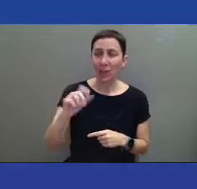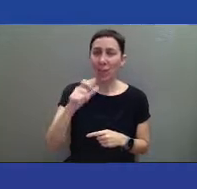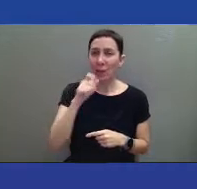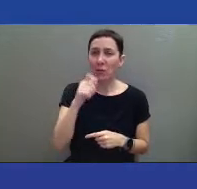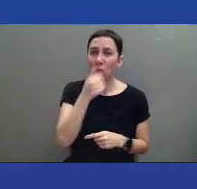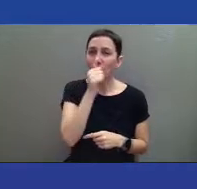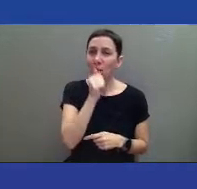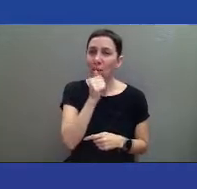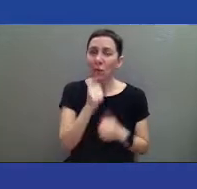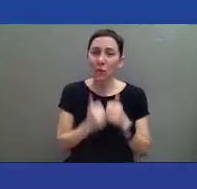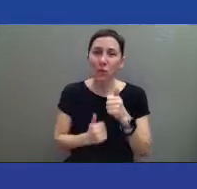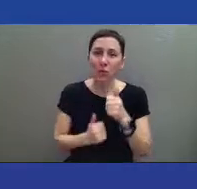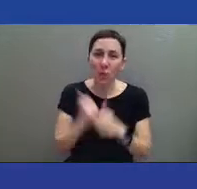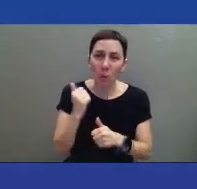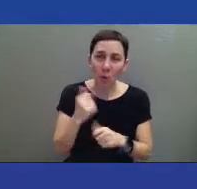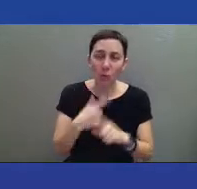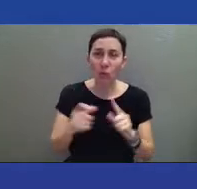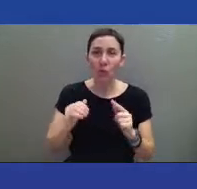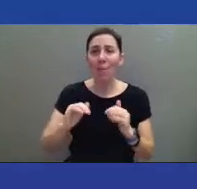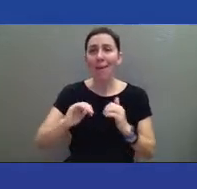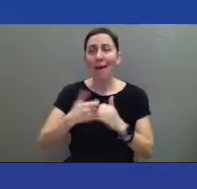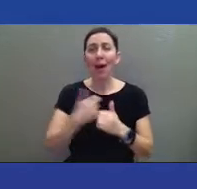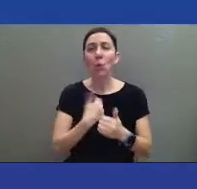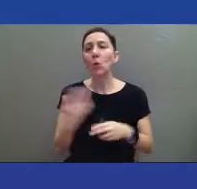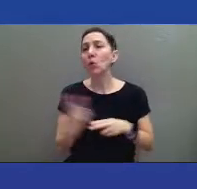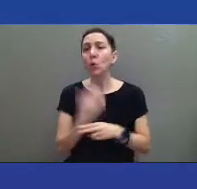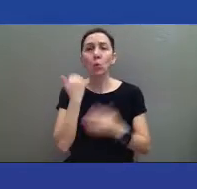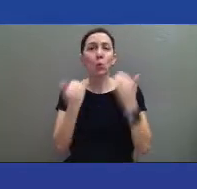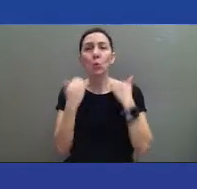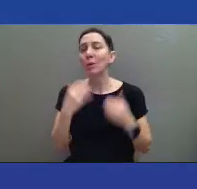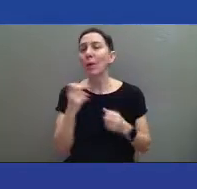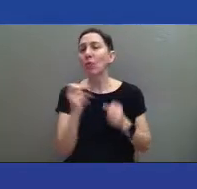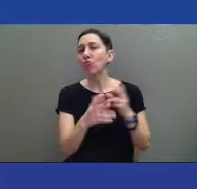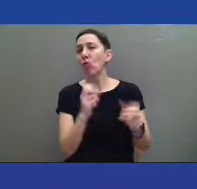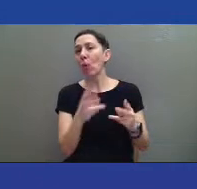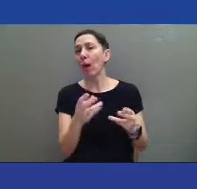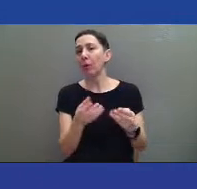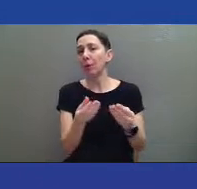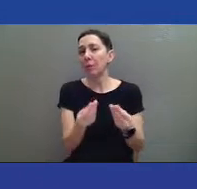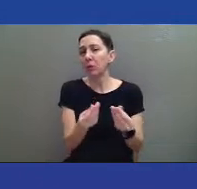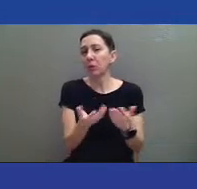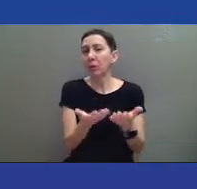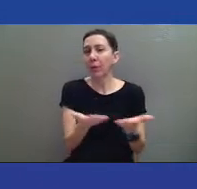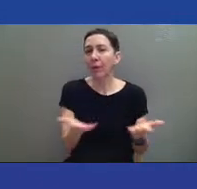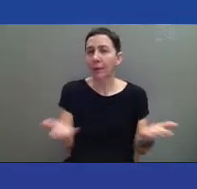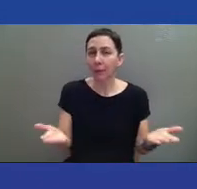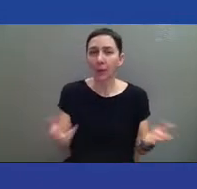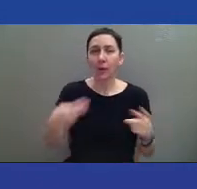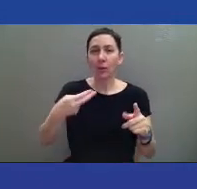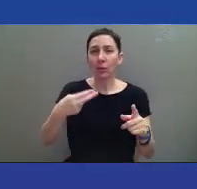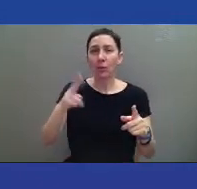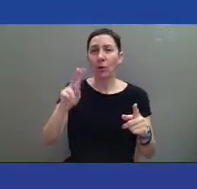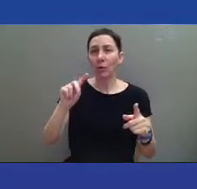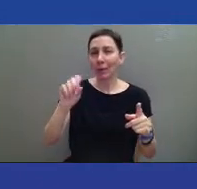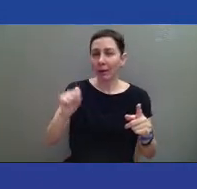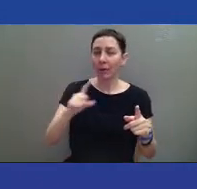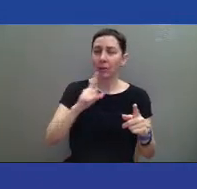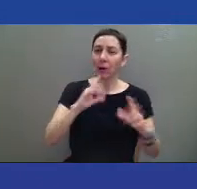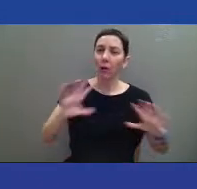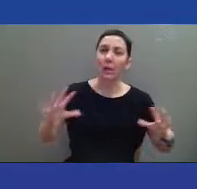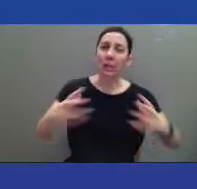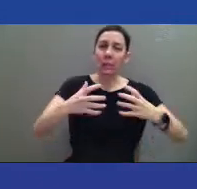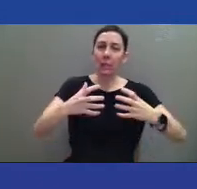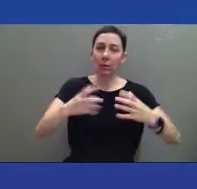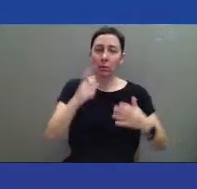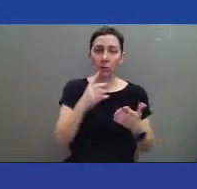are consuming and disposing of material goods. So these huts that I build are containers for things, and I use them to